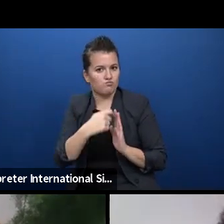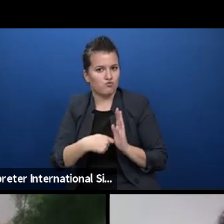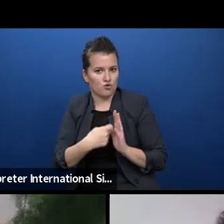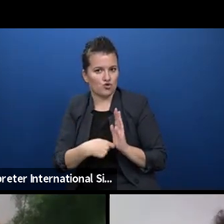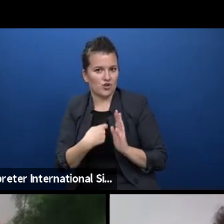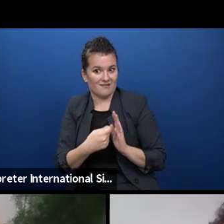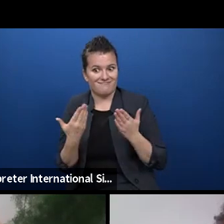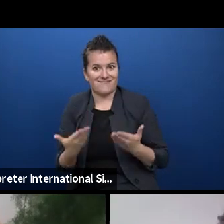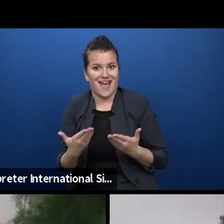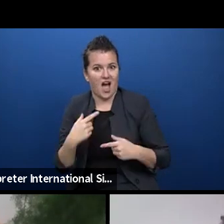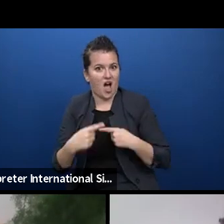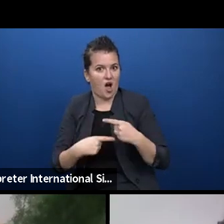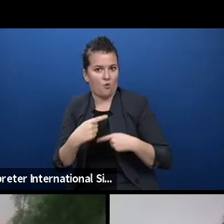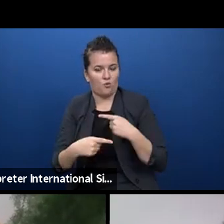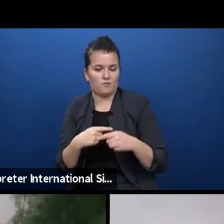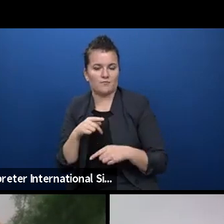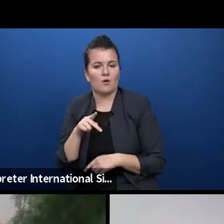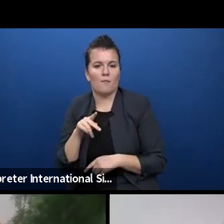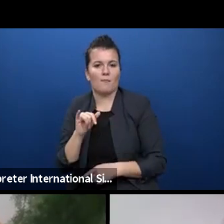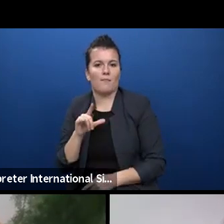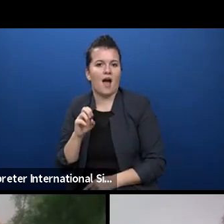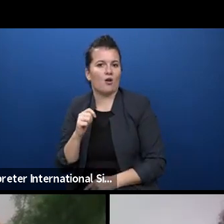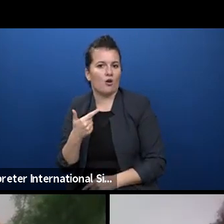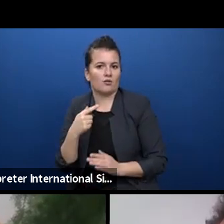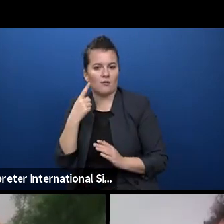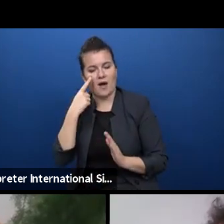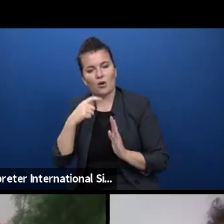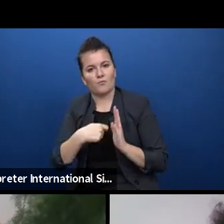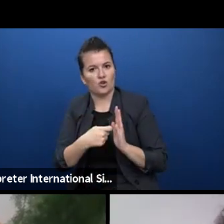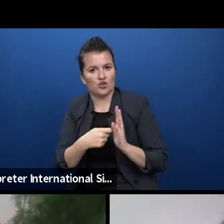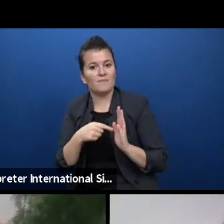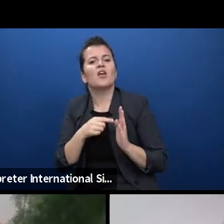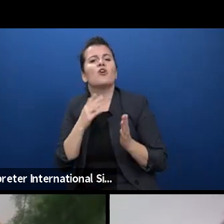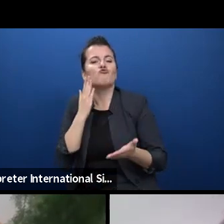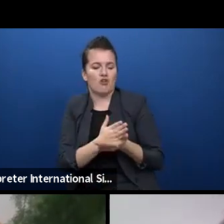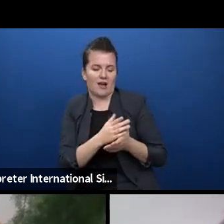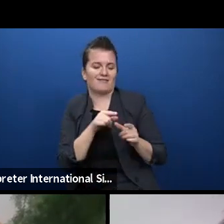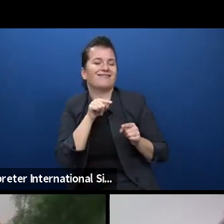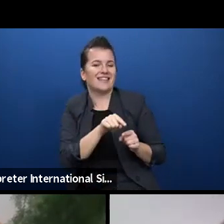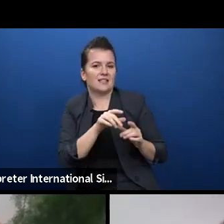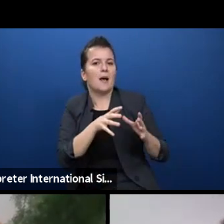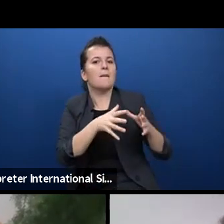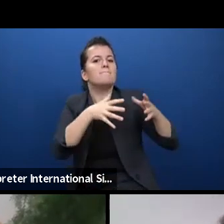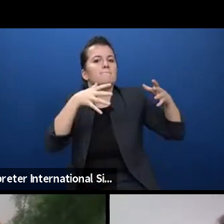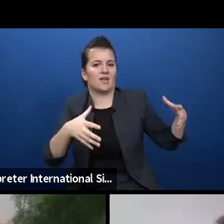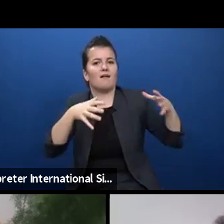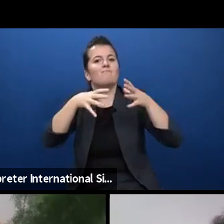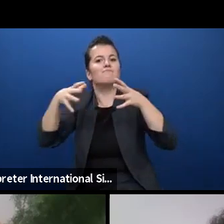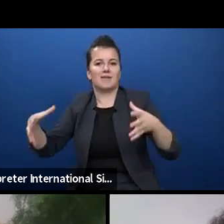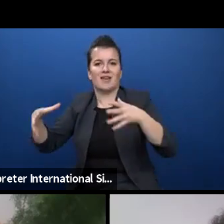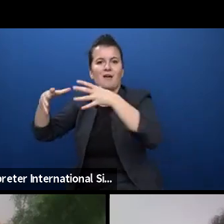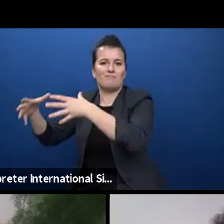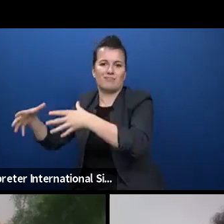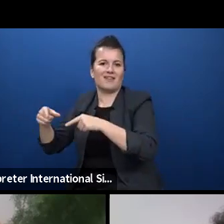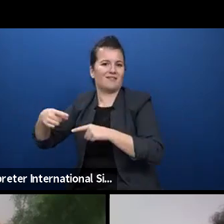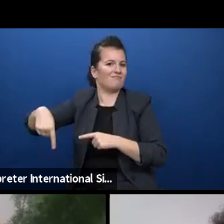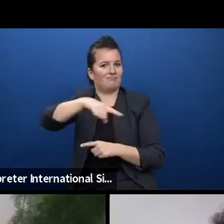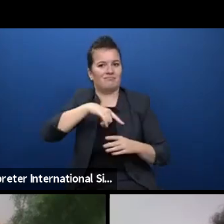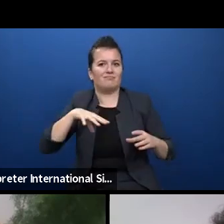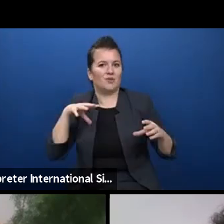these are basically rather bigger venues. That's true. Because we wanted to really tackle